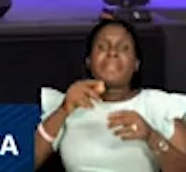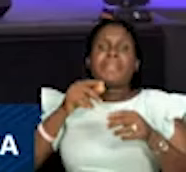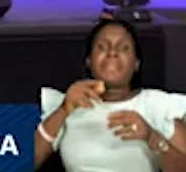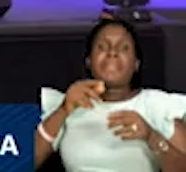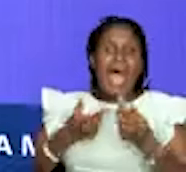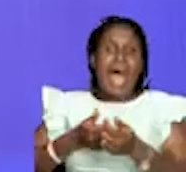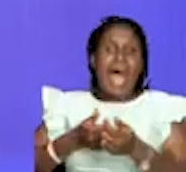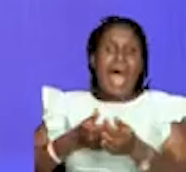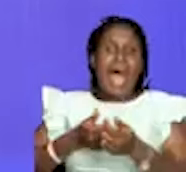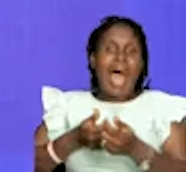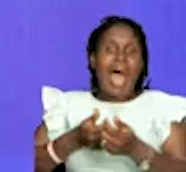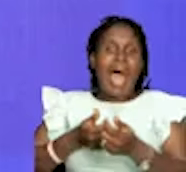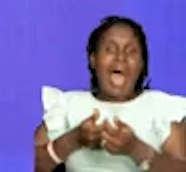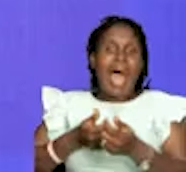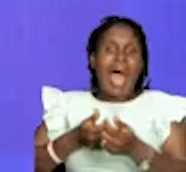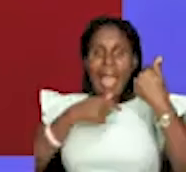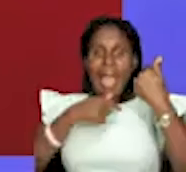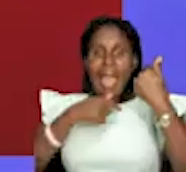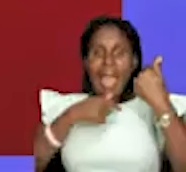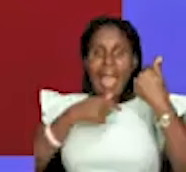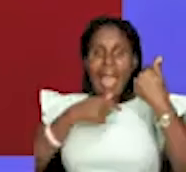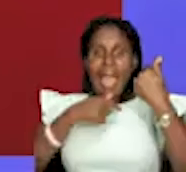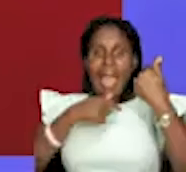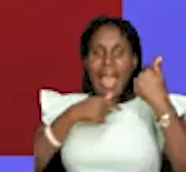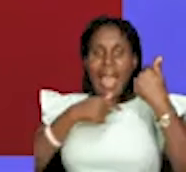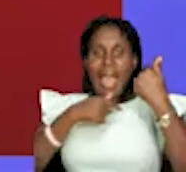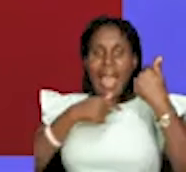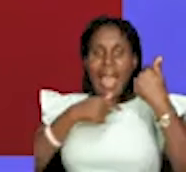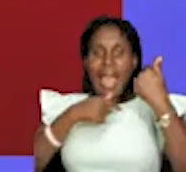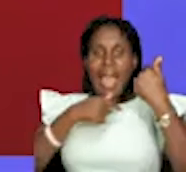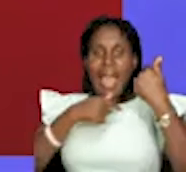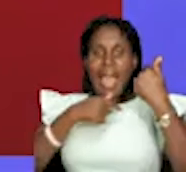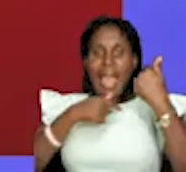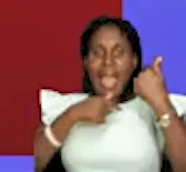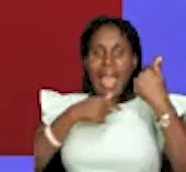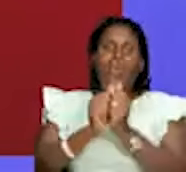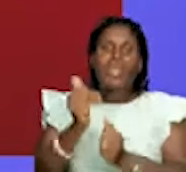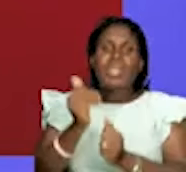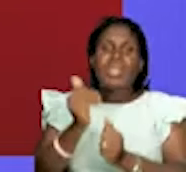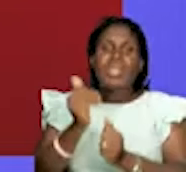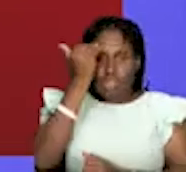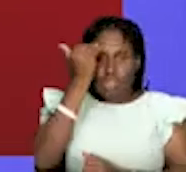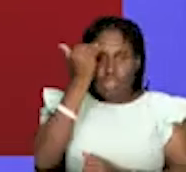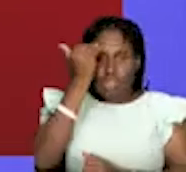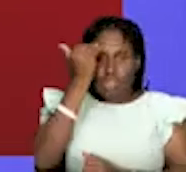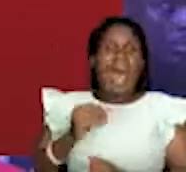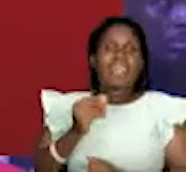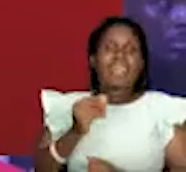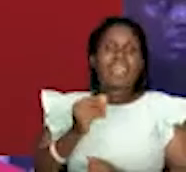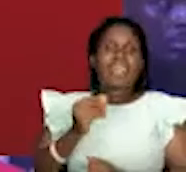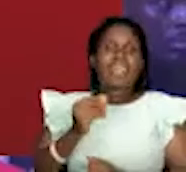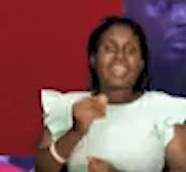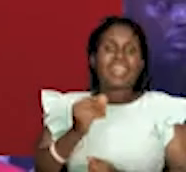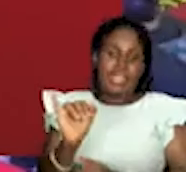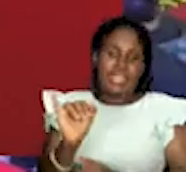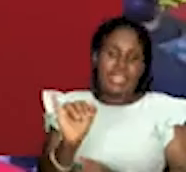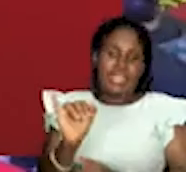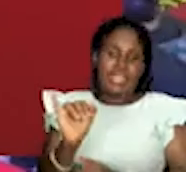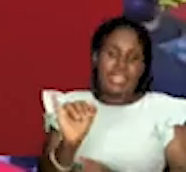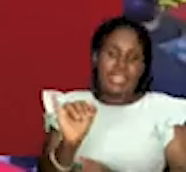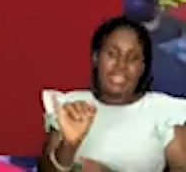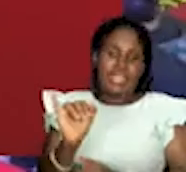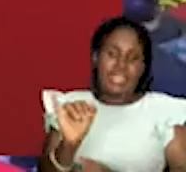together? And that they shall feed you with knowledge and understanding. There are many